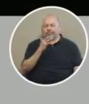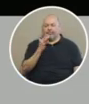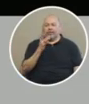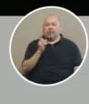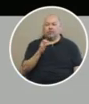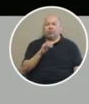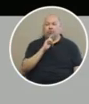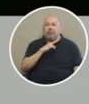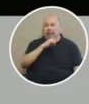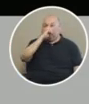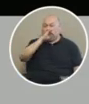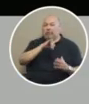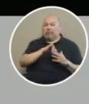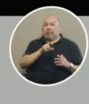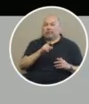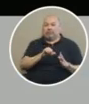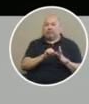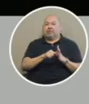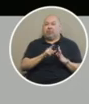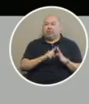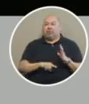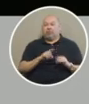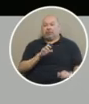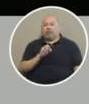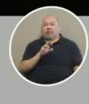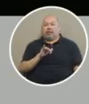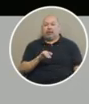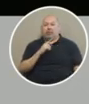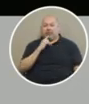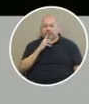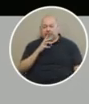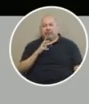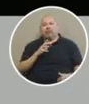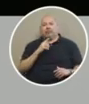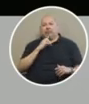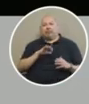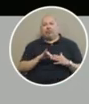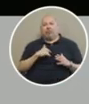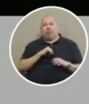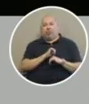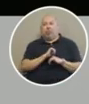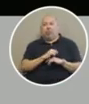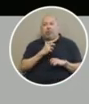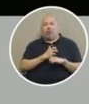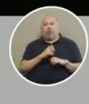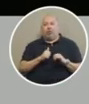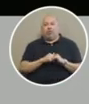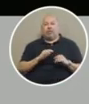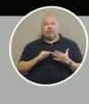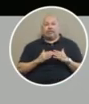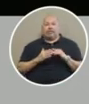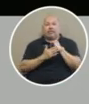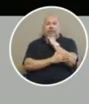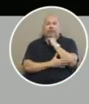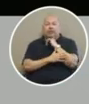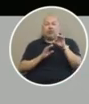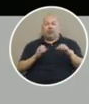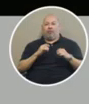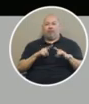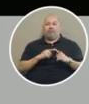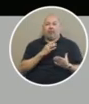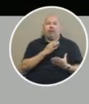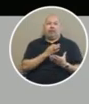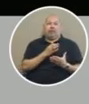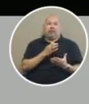So really, I think just to emphasize what Carrie had mentioned, we're working very diligently with the City and County's Office of